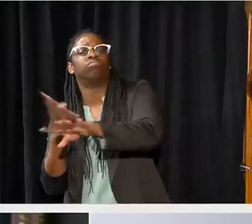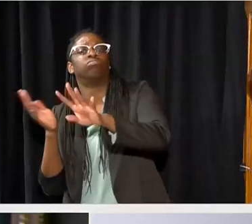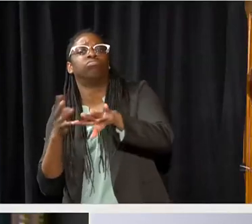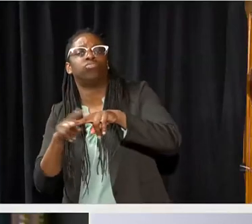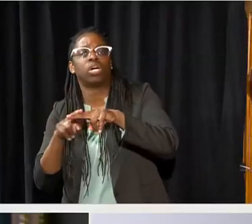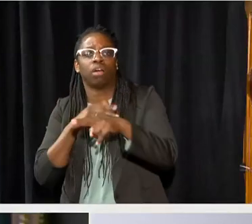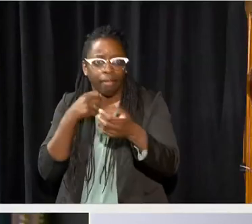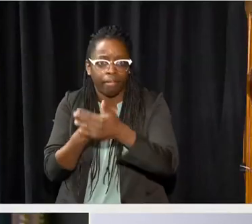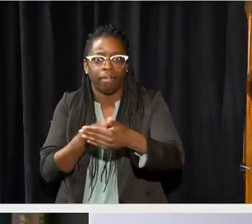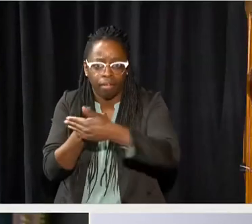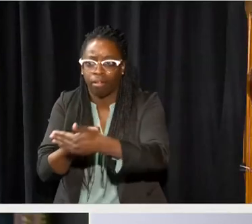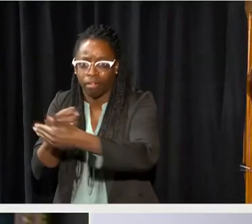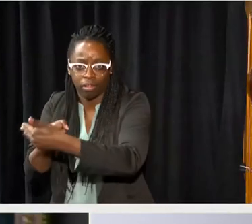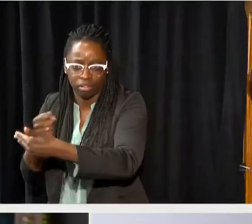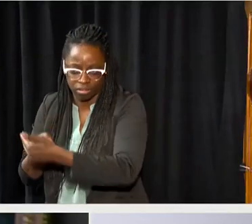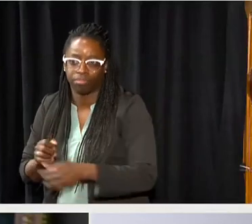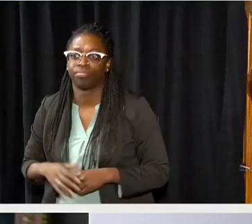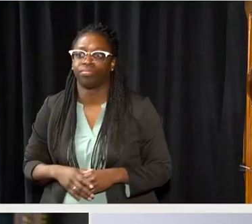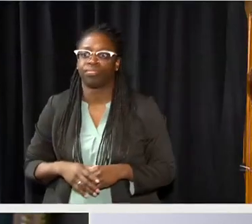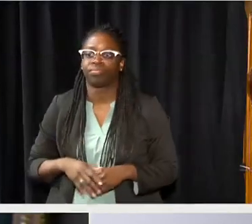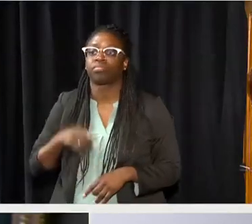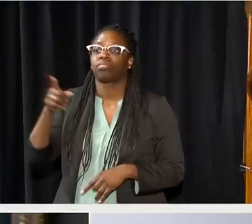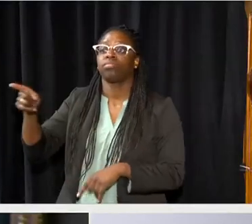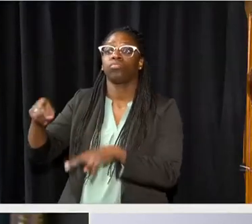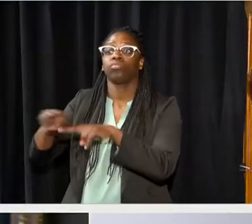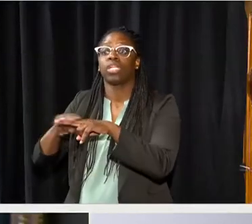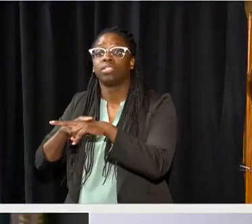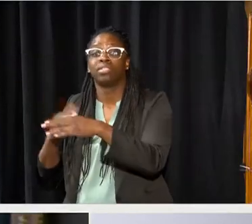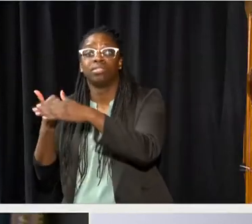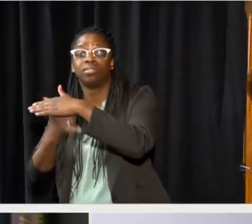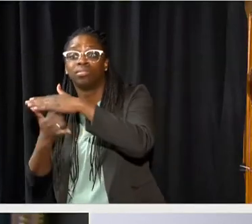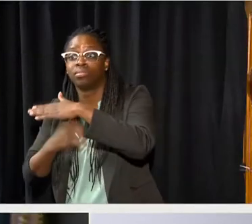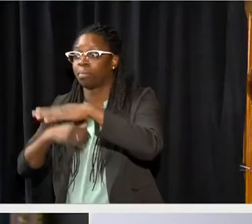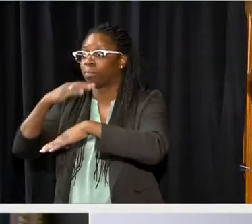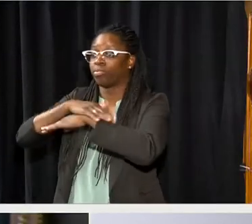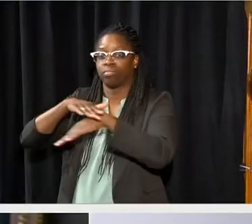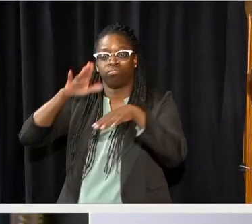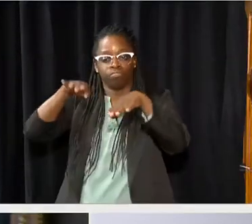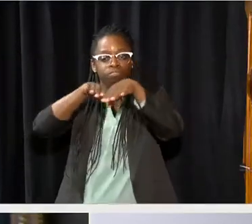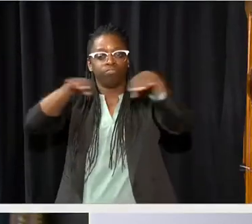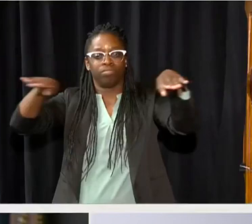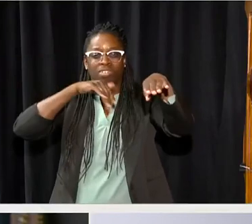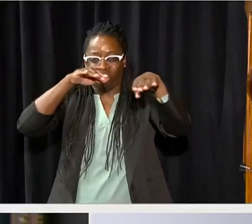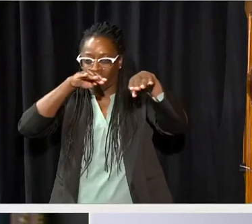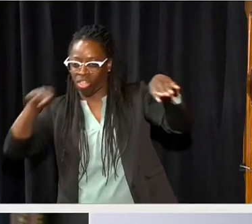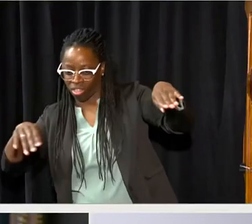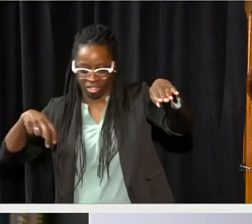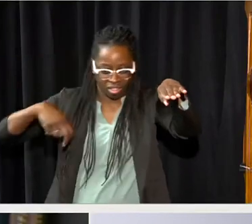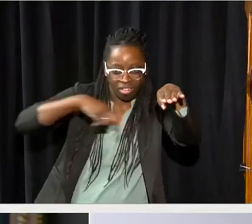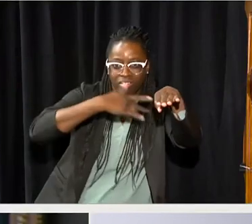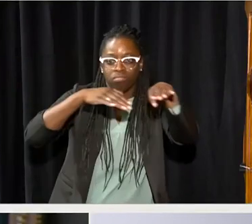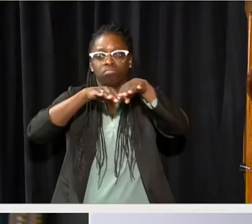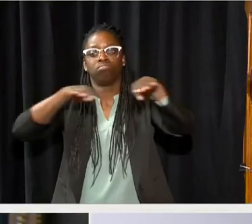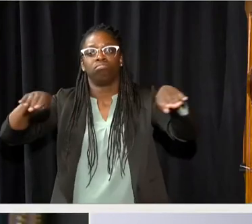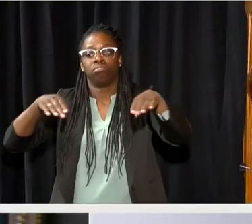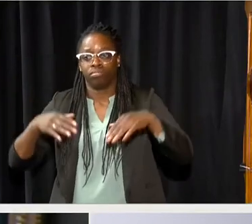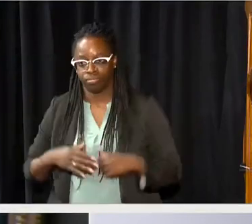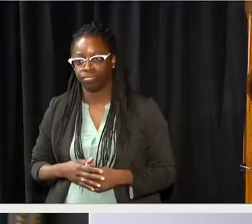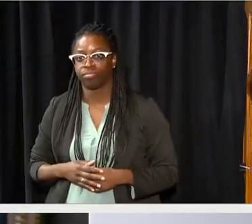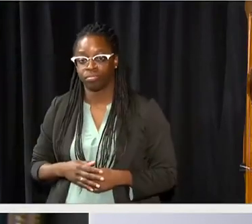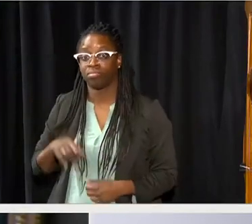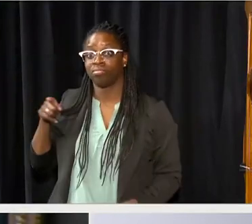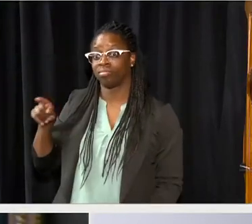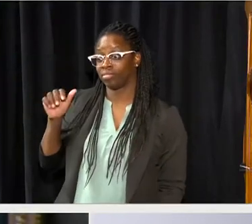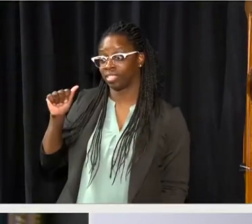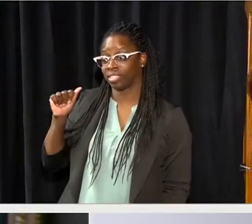in the country. And platforms, these commuter rail platforms in Lynn and Ashland, there are a few out there, but